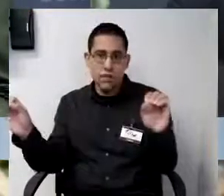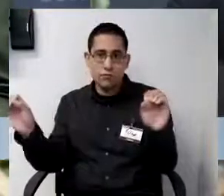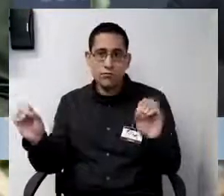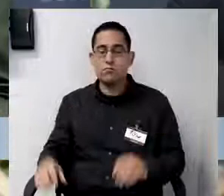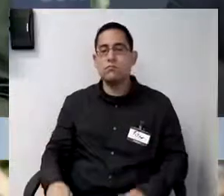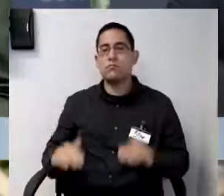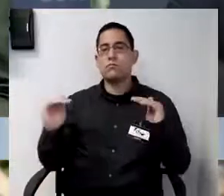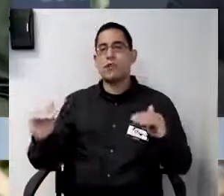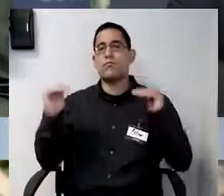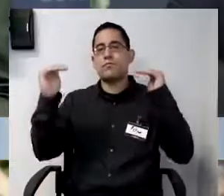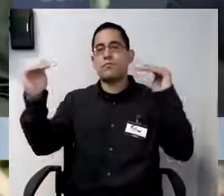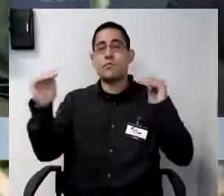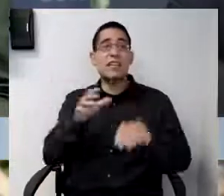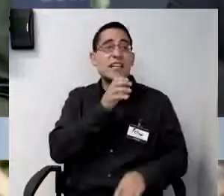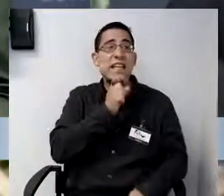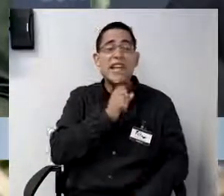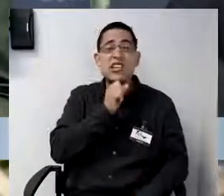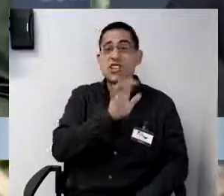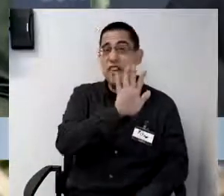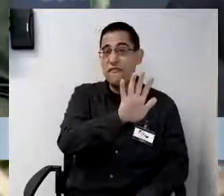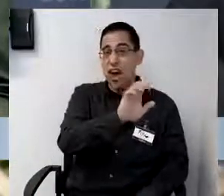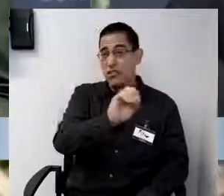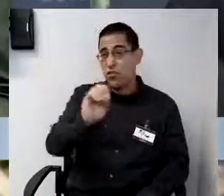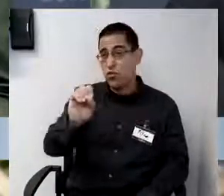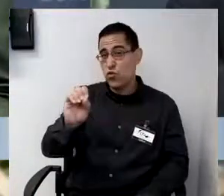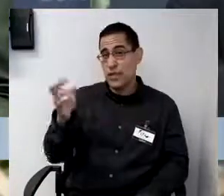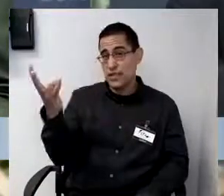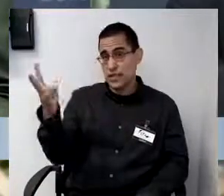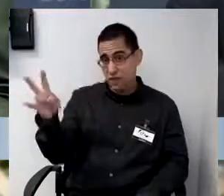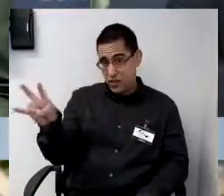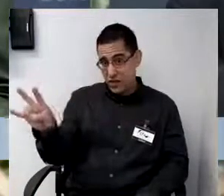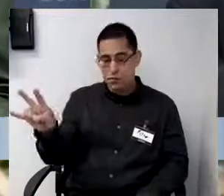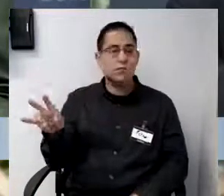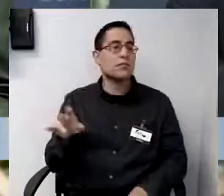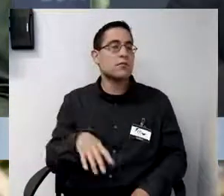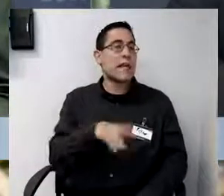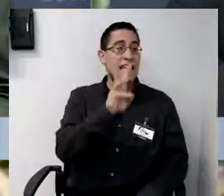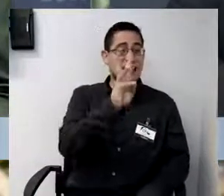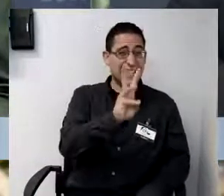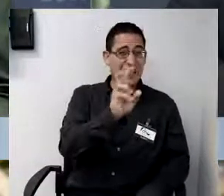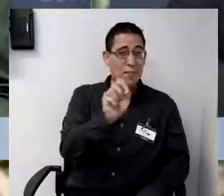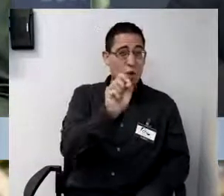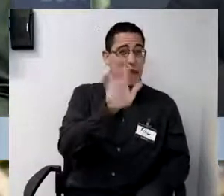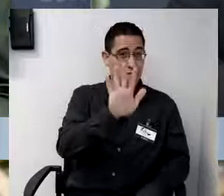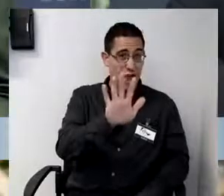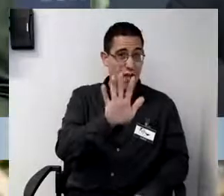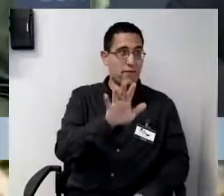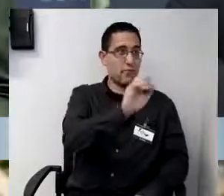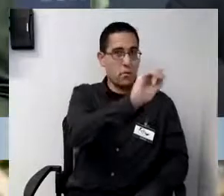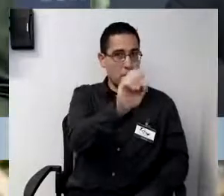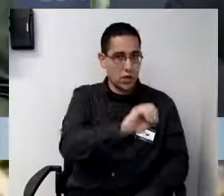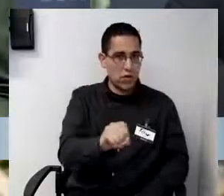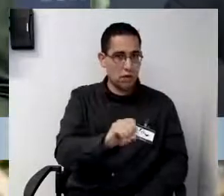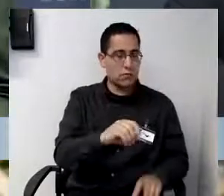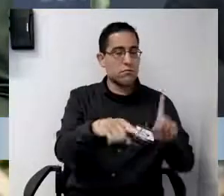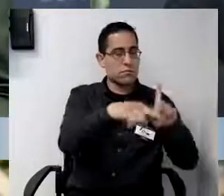ages of 5 and 17, 6.8% have tested positive. None of them have